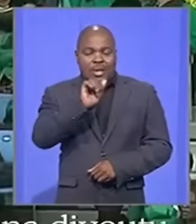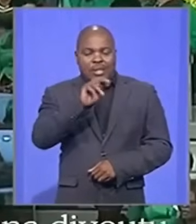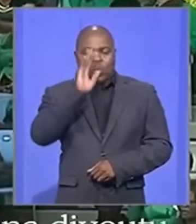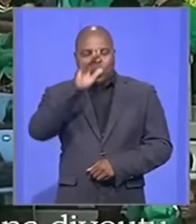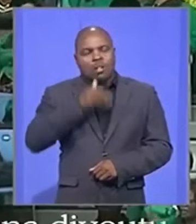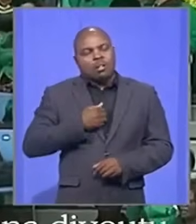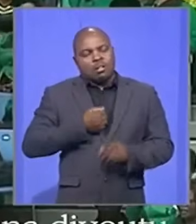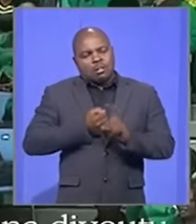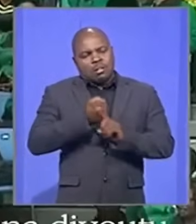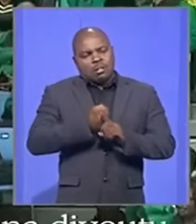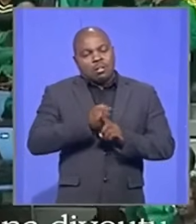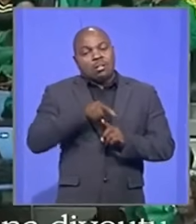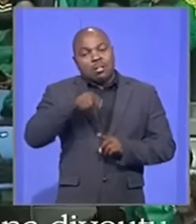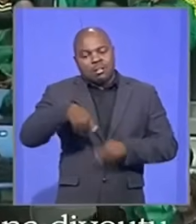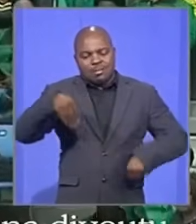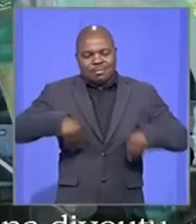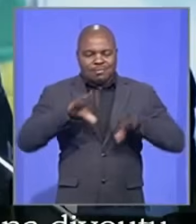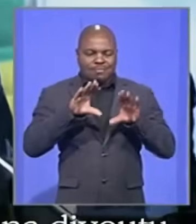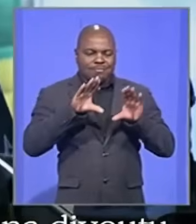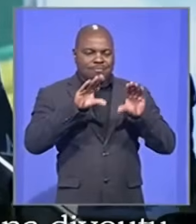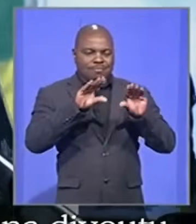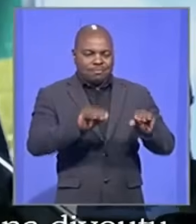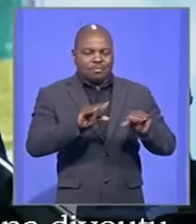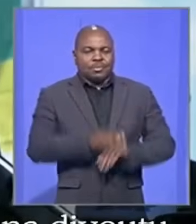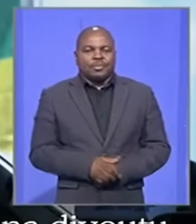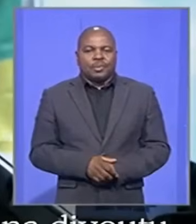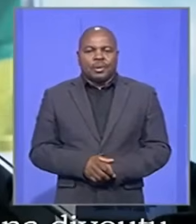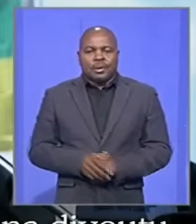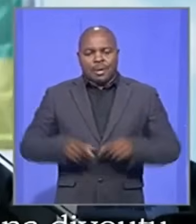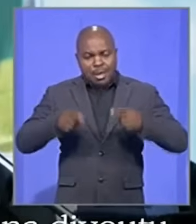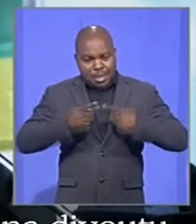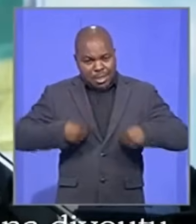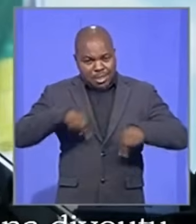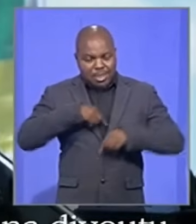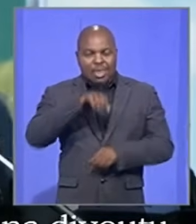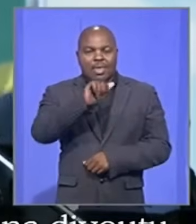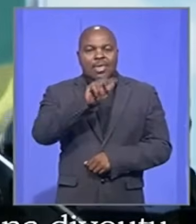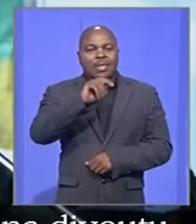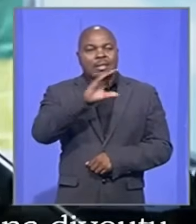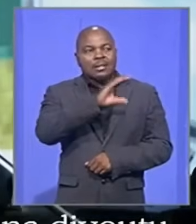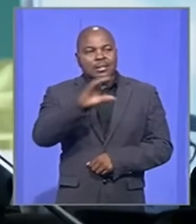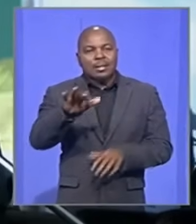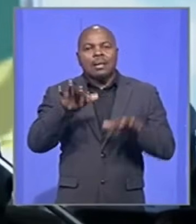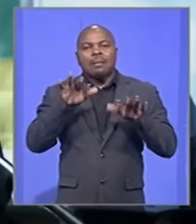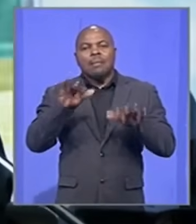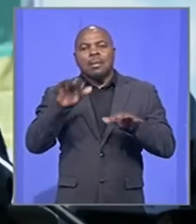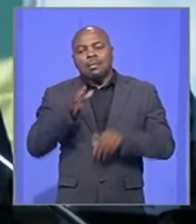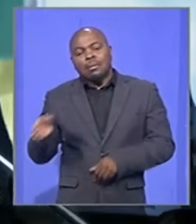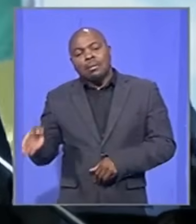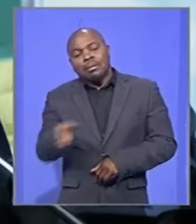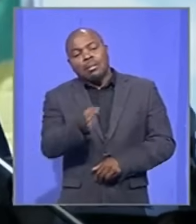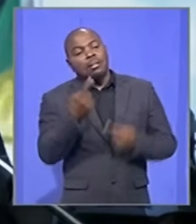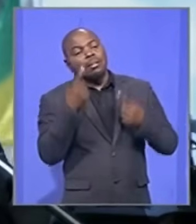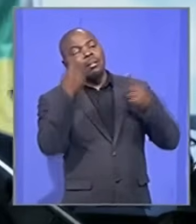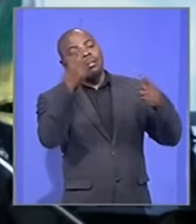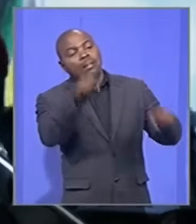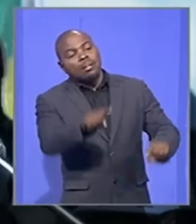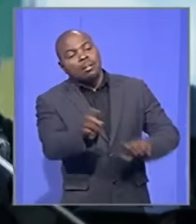bobodu. Rona re le ANC ha ra roma batho gore ba go tsenya manala mo